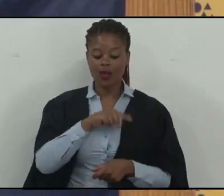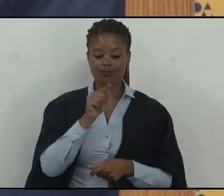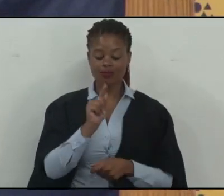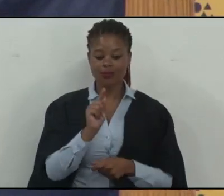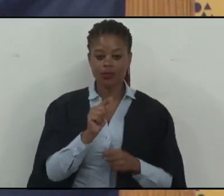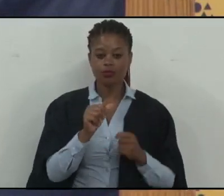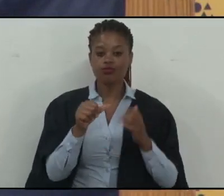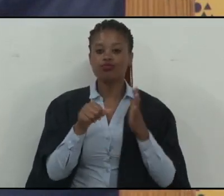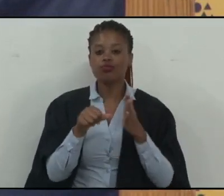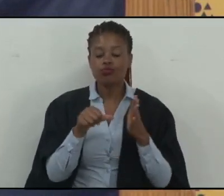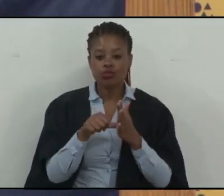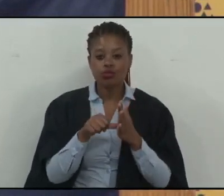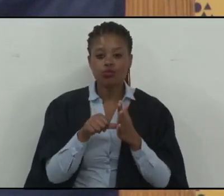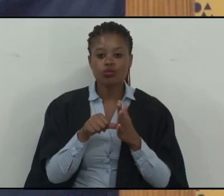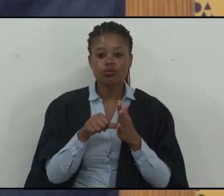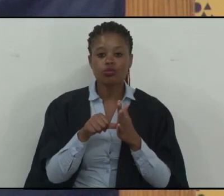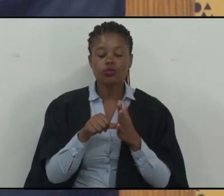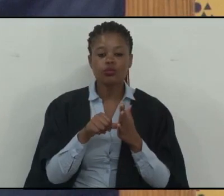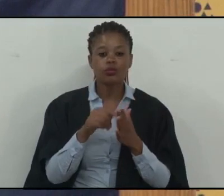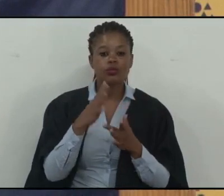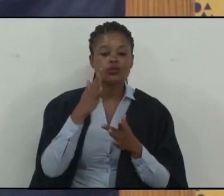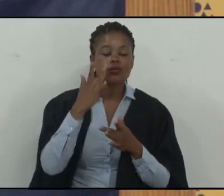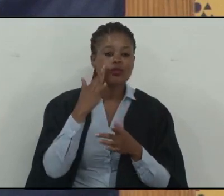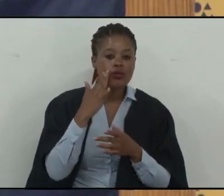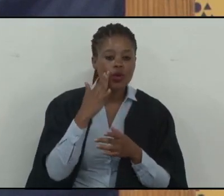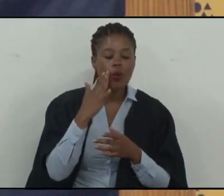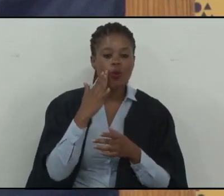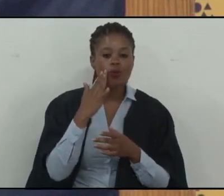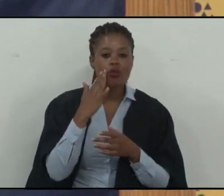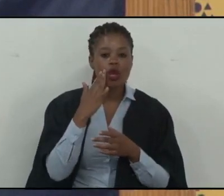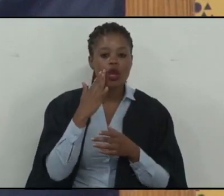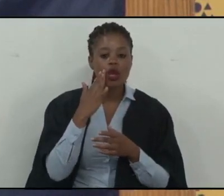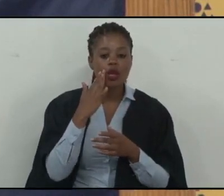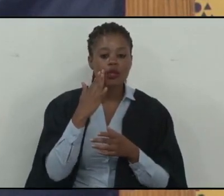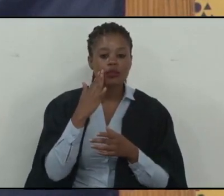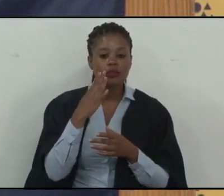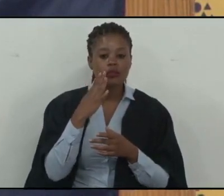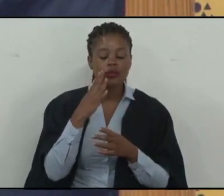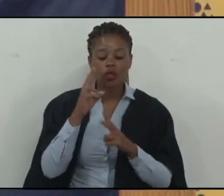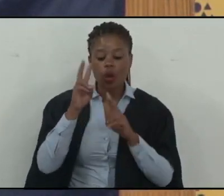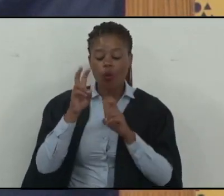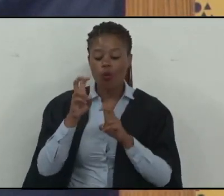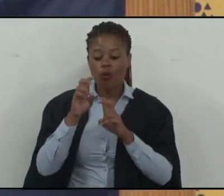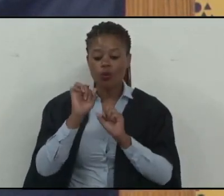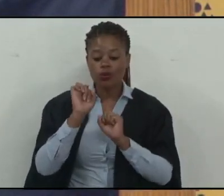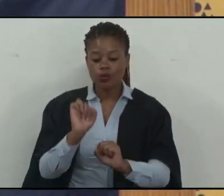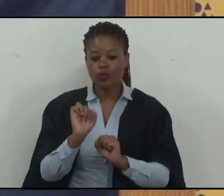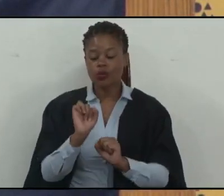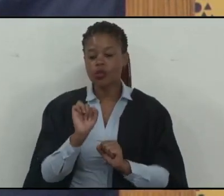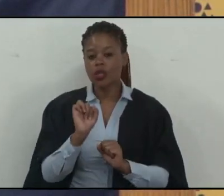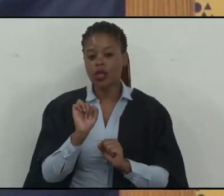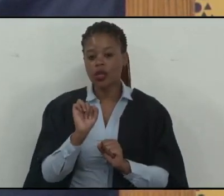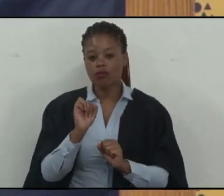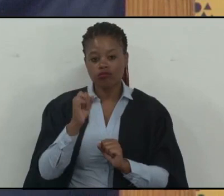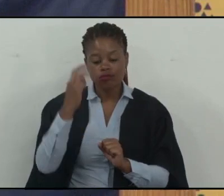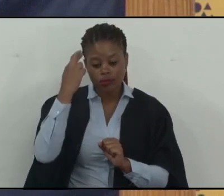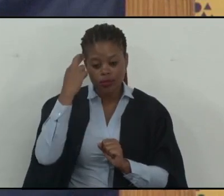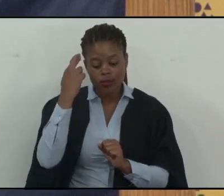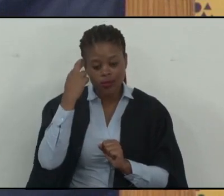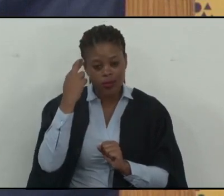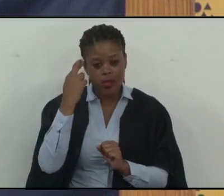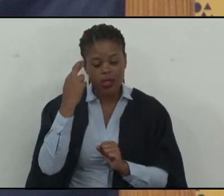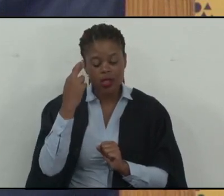important when you consider the words of the Assistant Secretary General